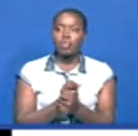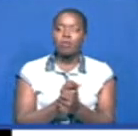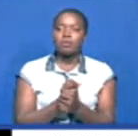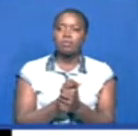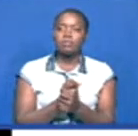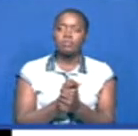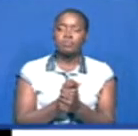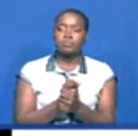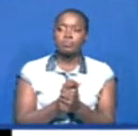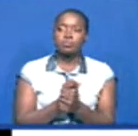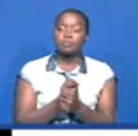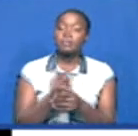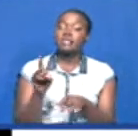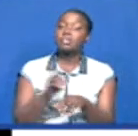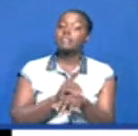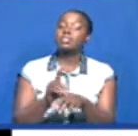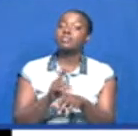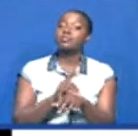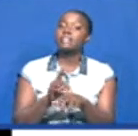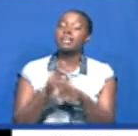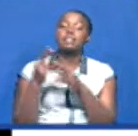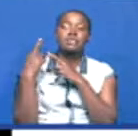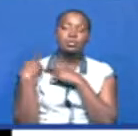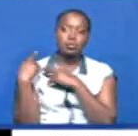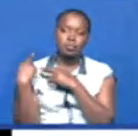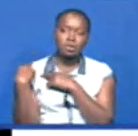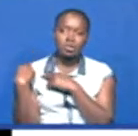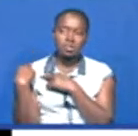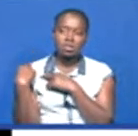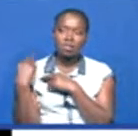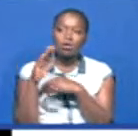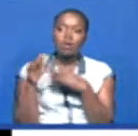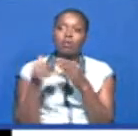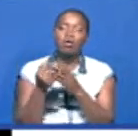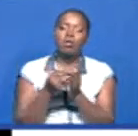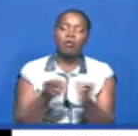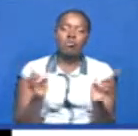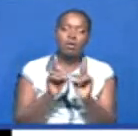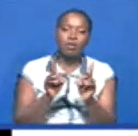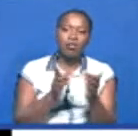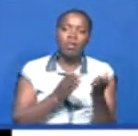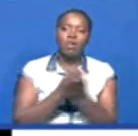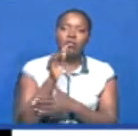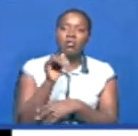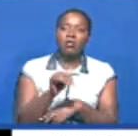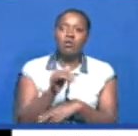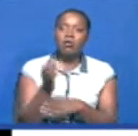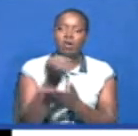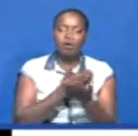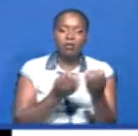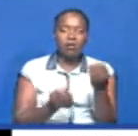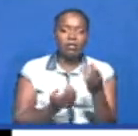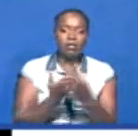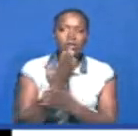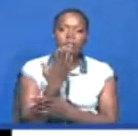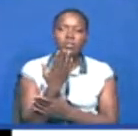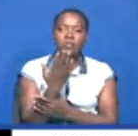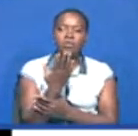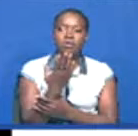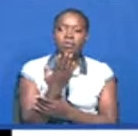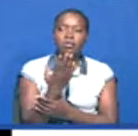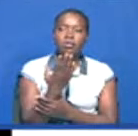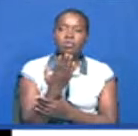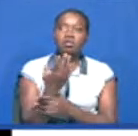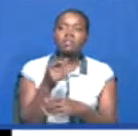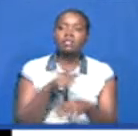It is the duty and the responsibility of all of us to ensure that our economy thrives. When the economy